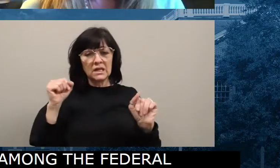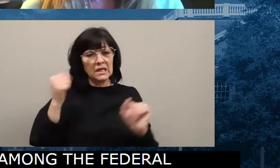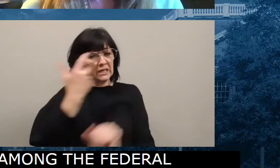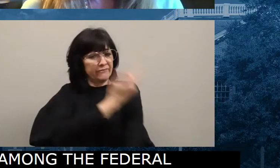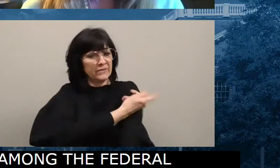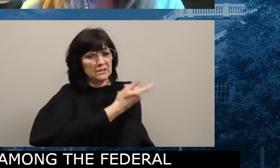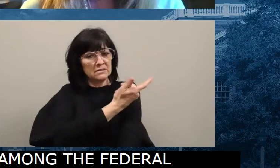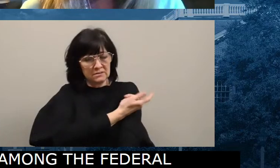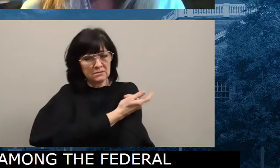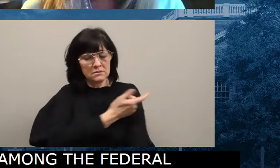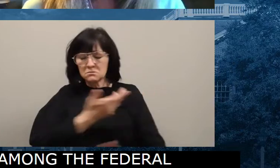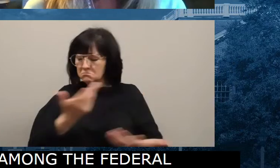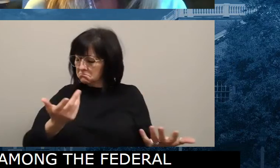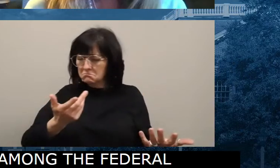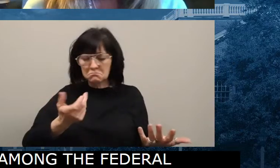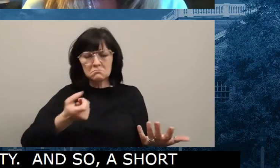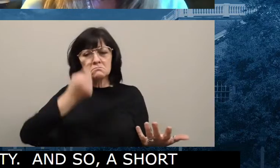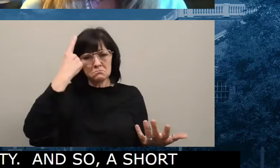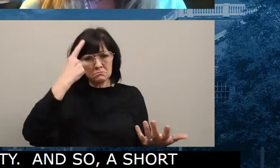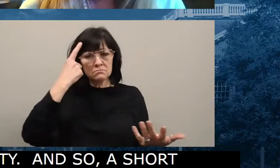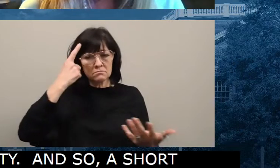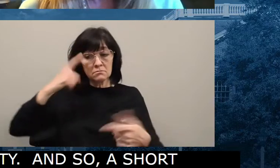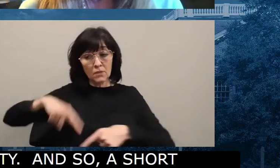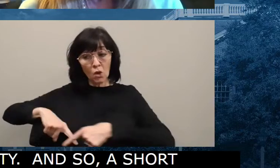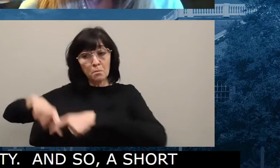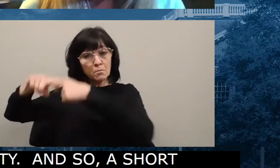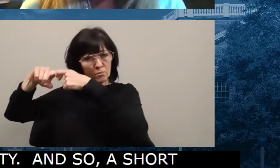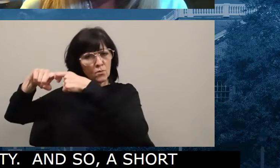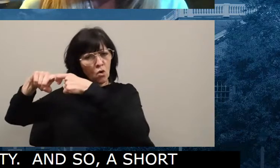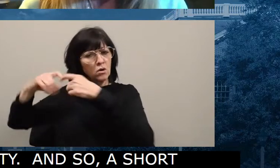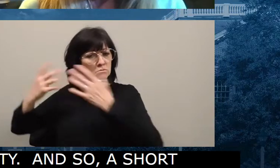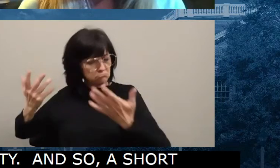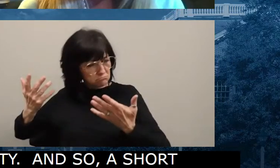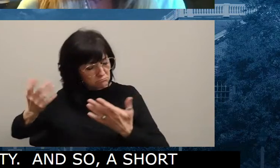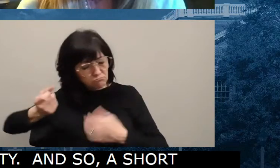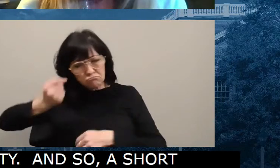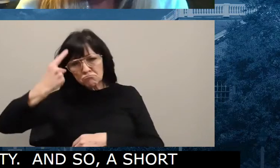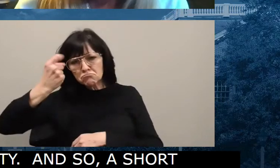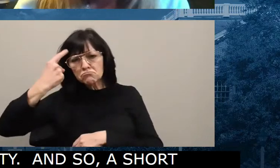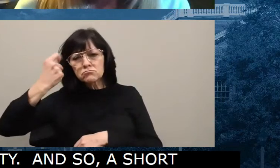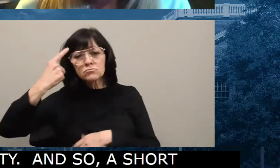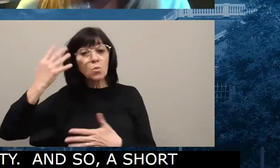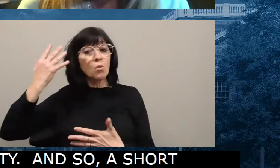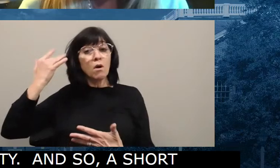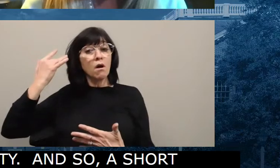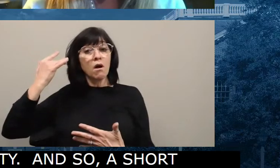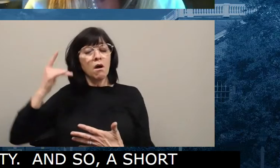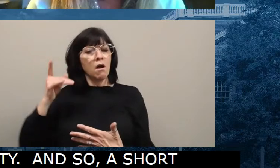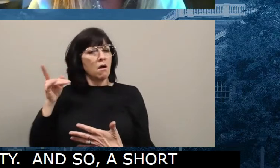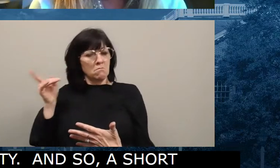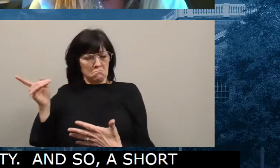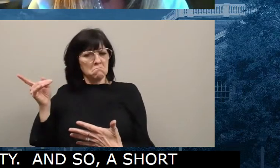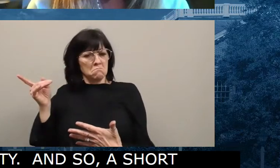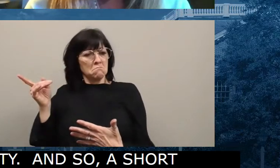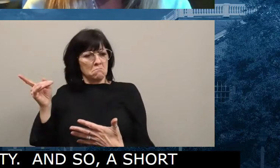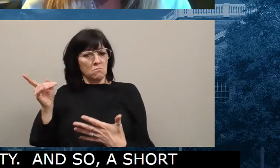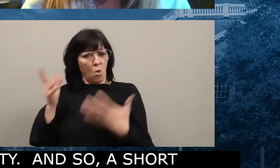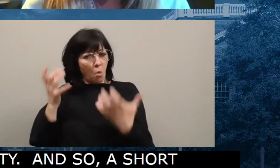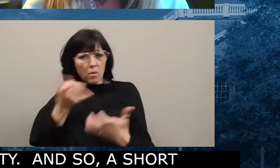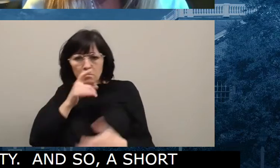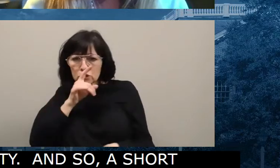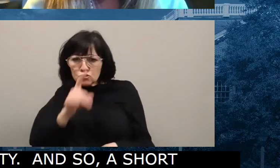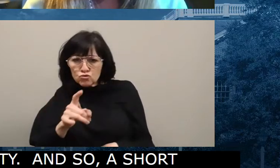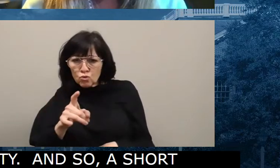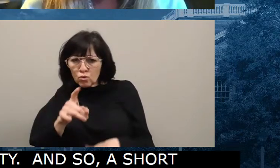safety pause to better understand what's going on is not a bad thing. The other aspect